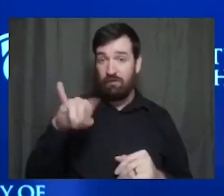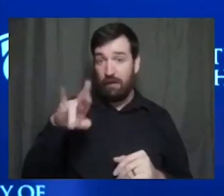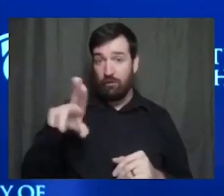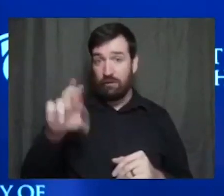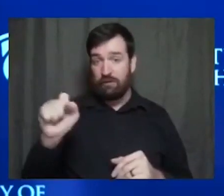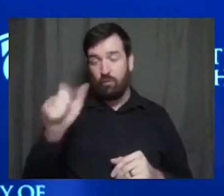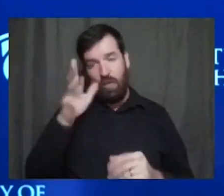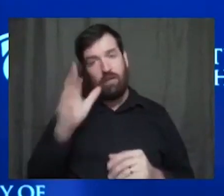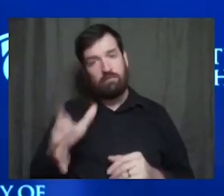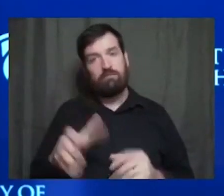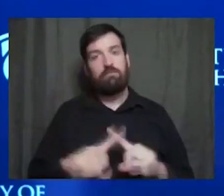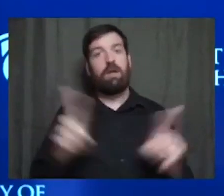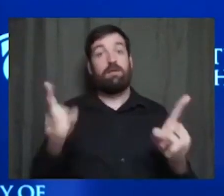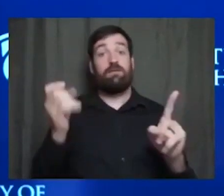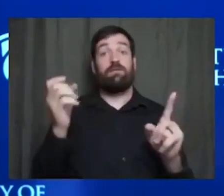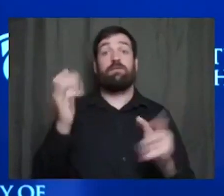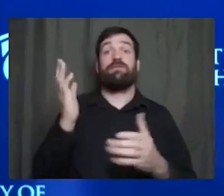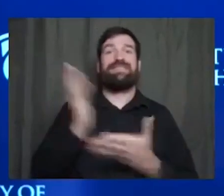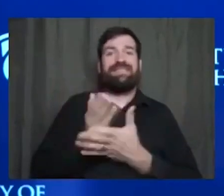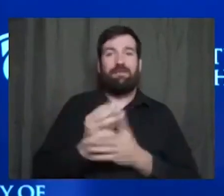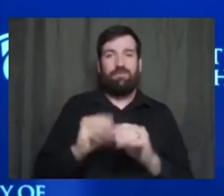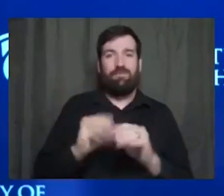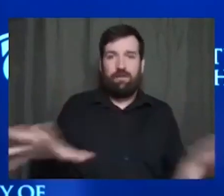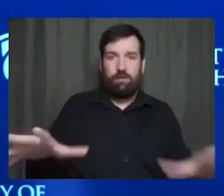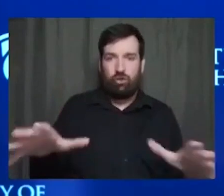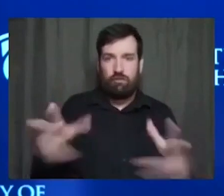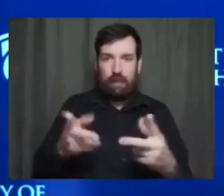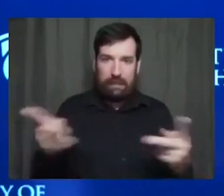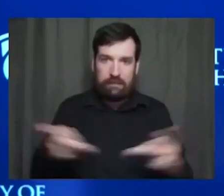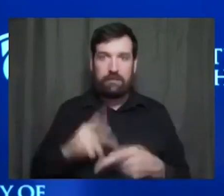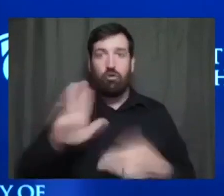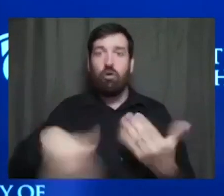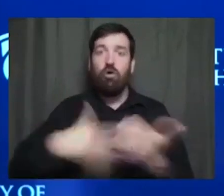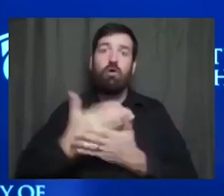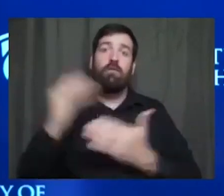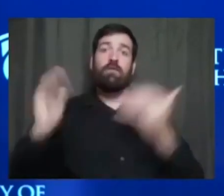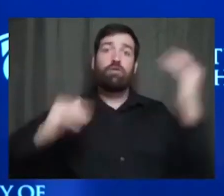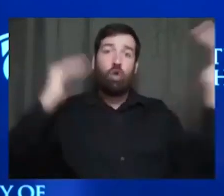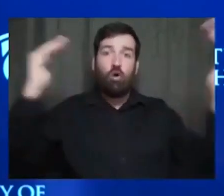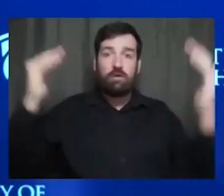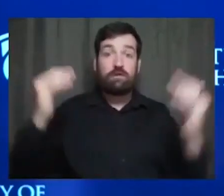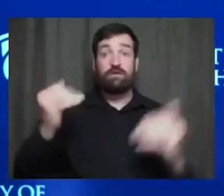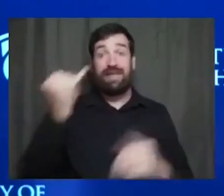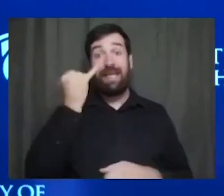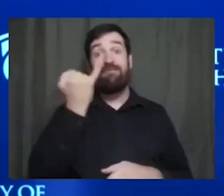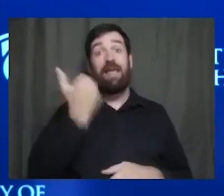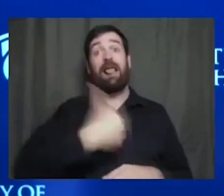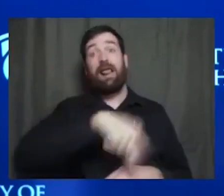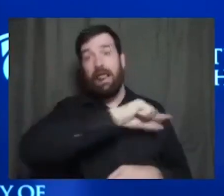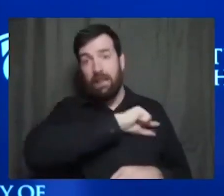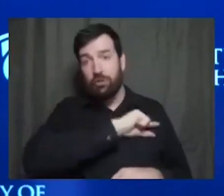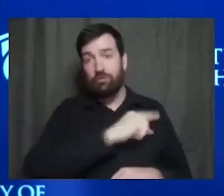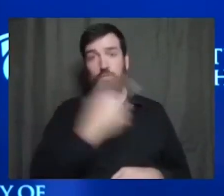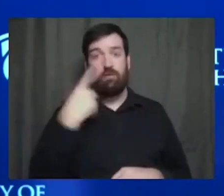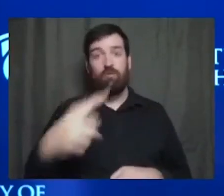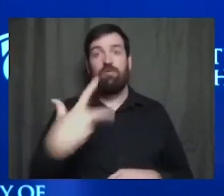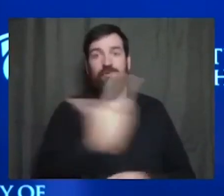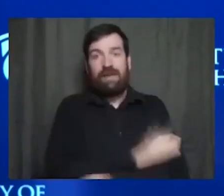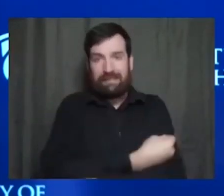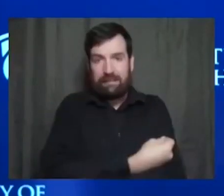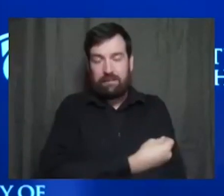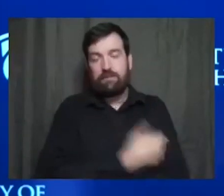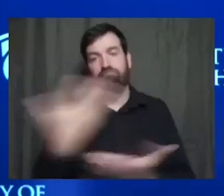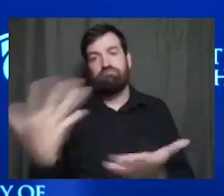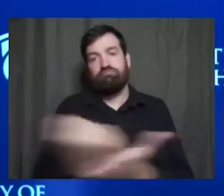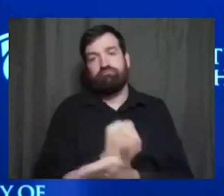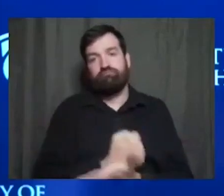stop those transmission routes by having all the adults or all those people that are eligible for vaccination vaccinated, that will help stop the spread